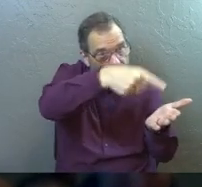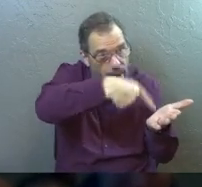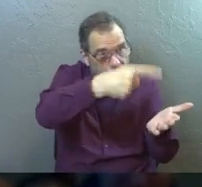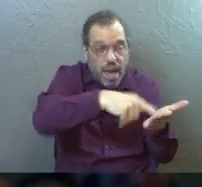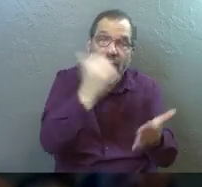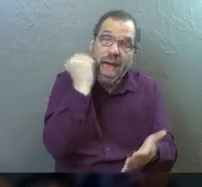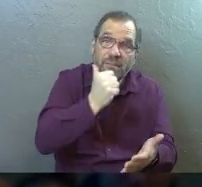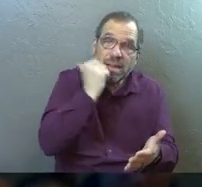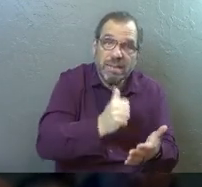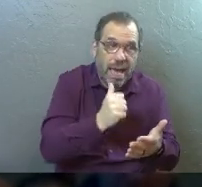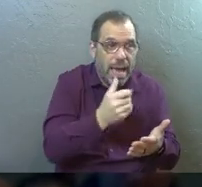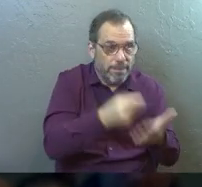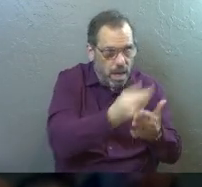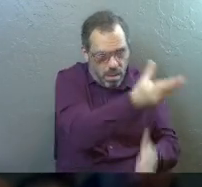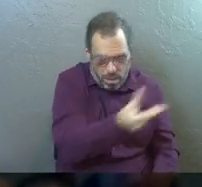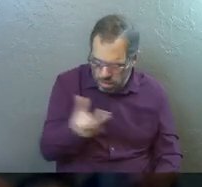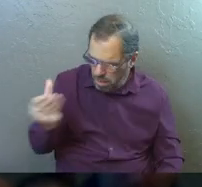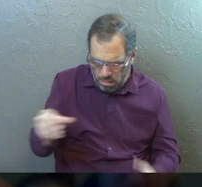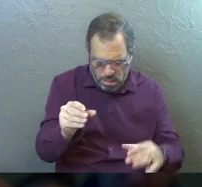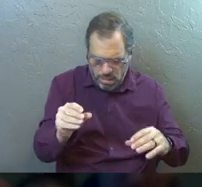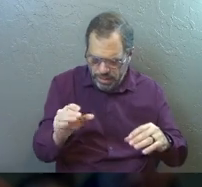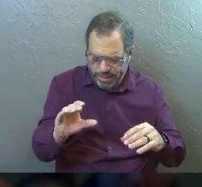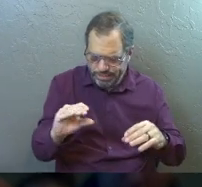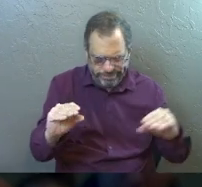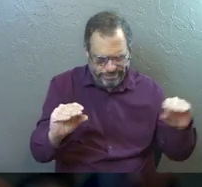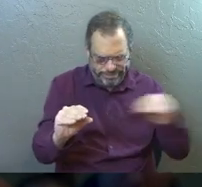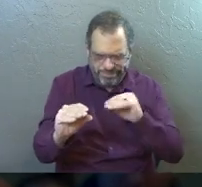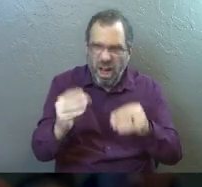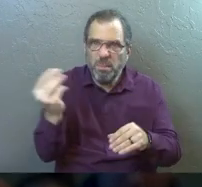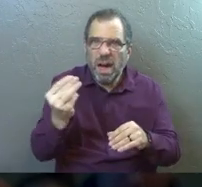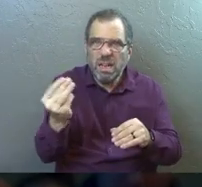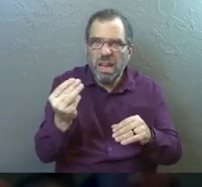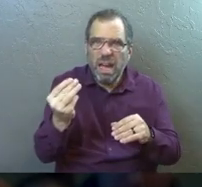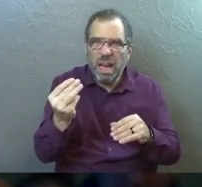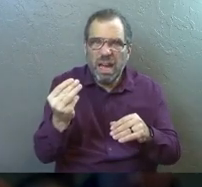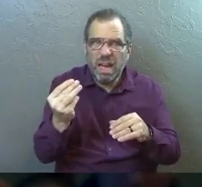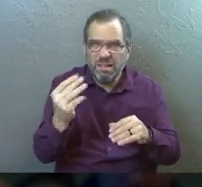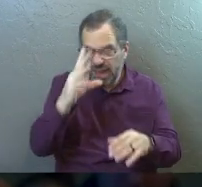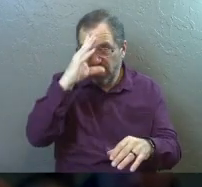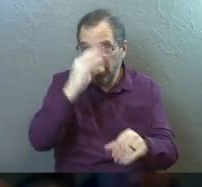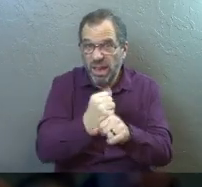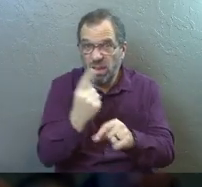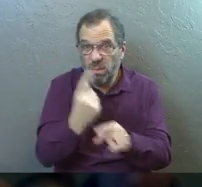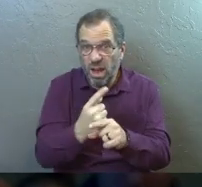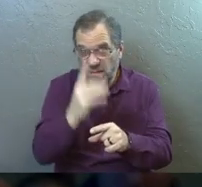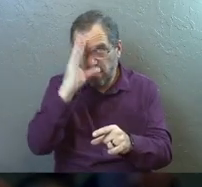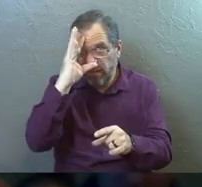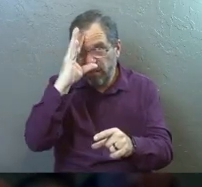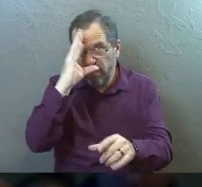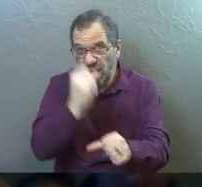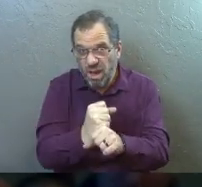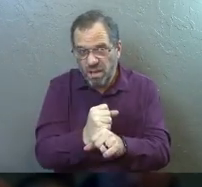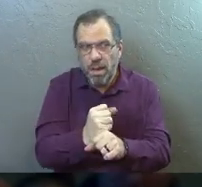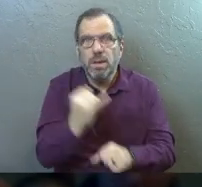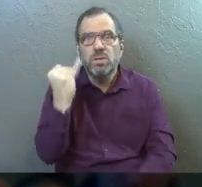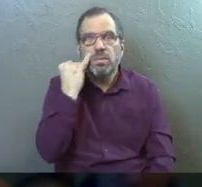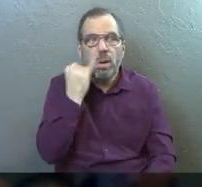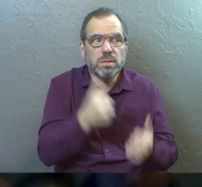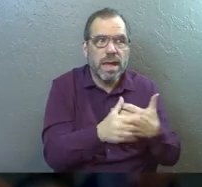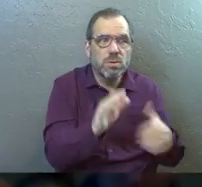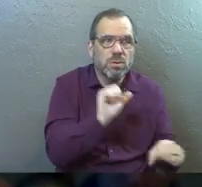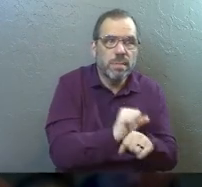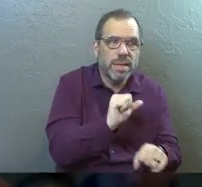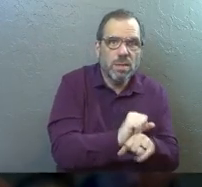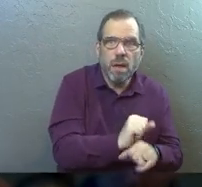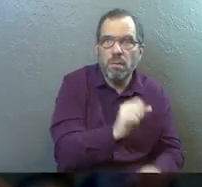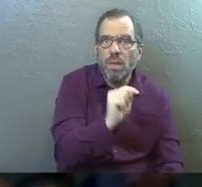me. For me to set aside money or money on a Monday, that's faith, yes? Because what if I lose my job